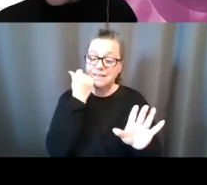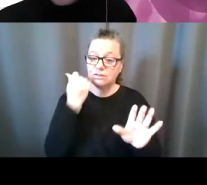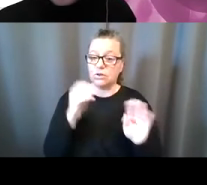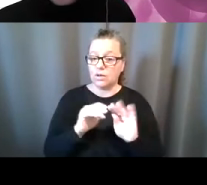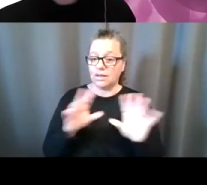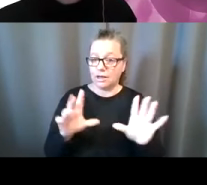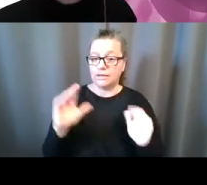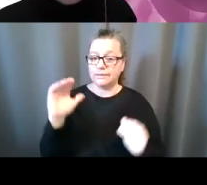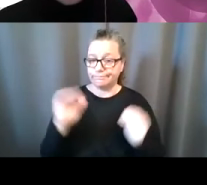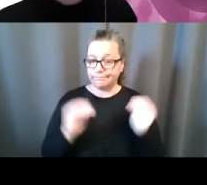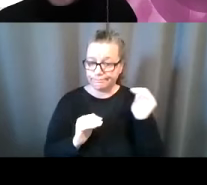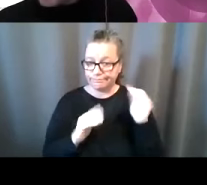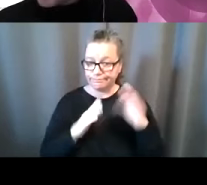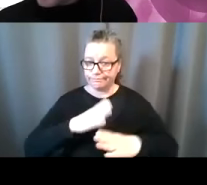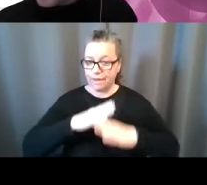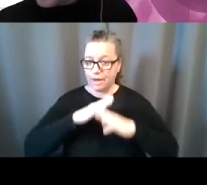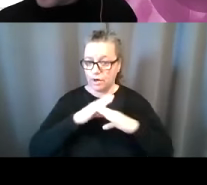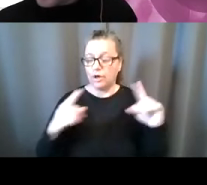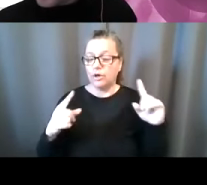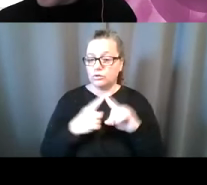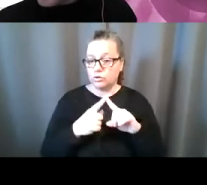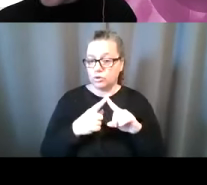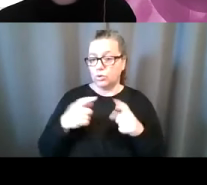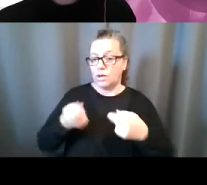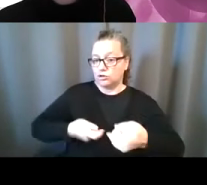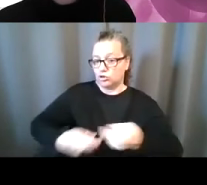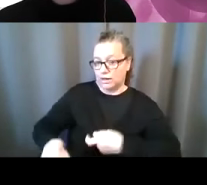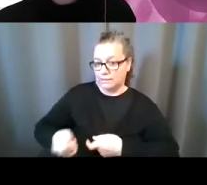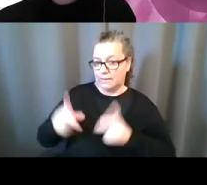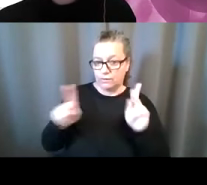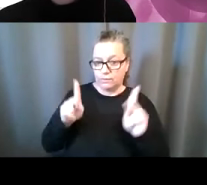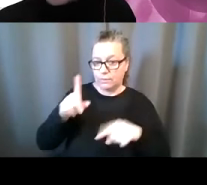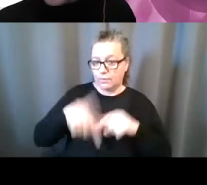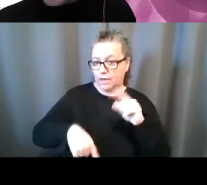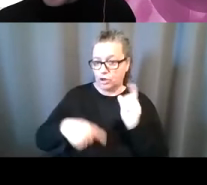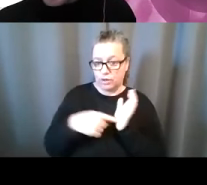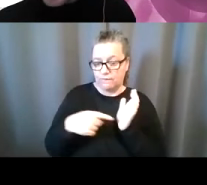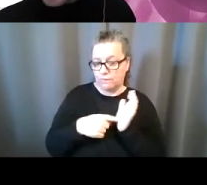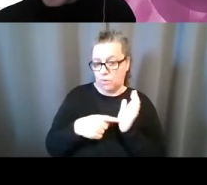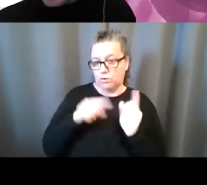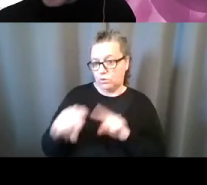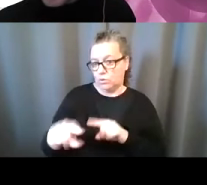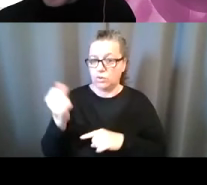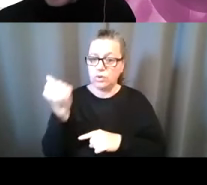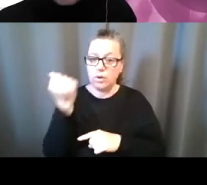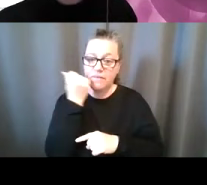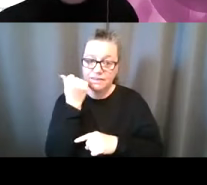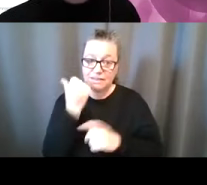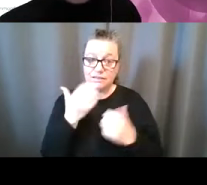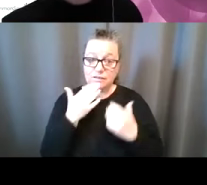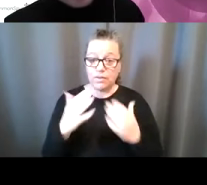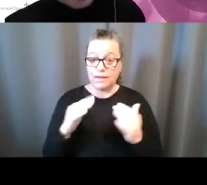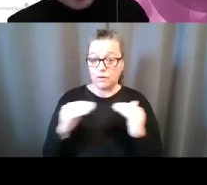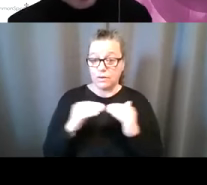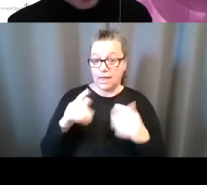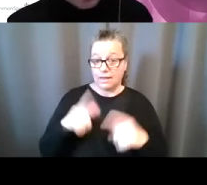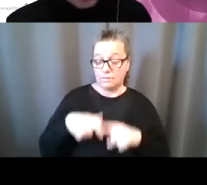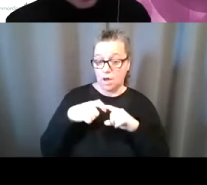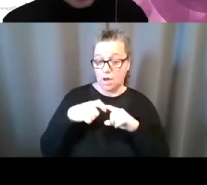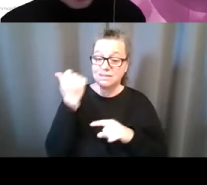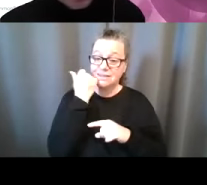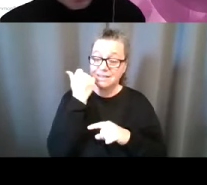inequitable barrier to transplant to those who could not afford dental insurance or visits. So thanks to the equity pauses, dental clearance